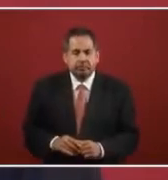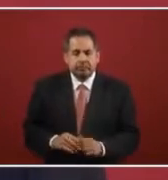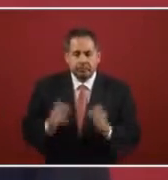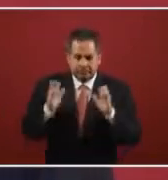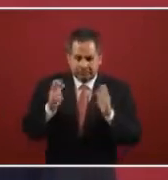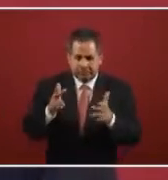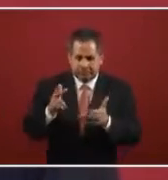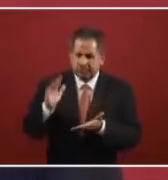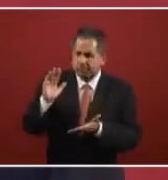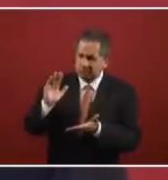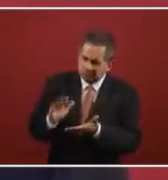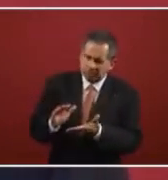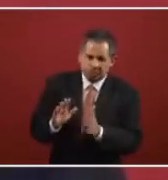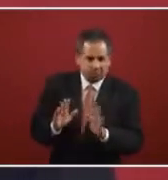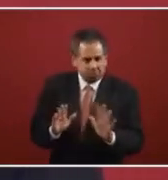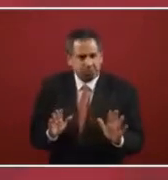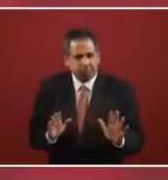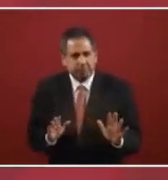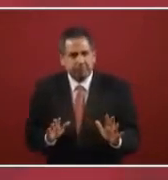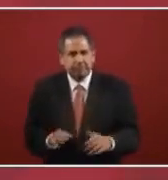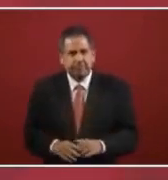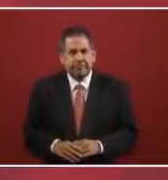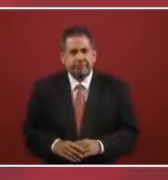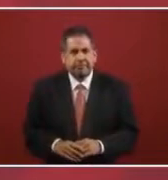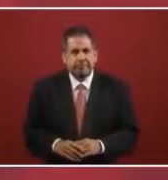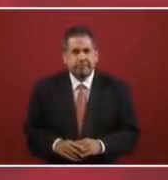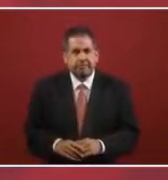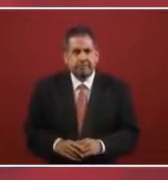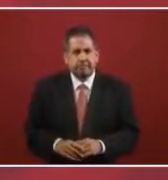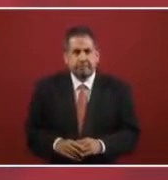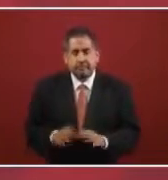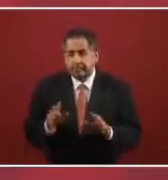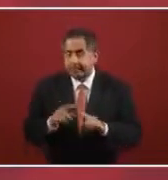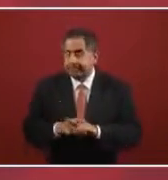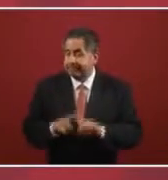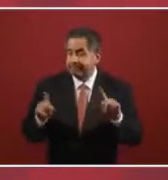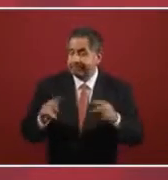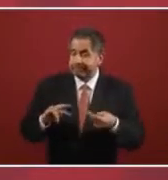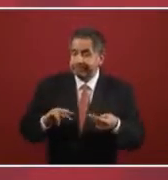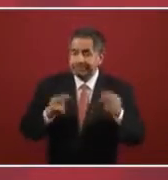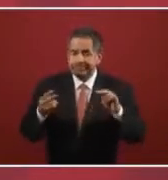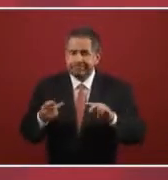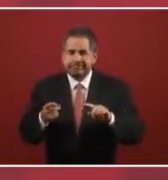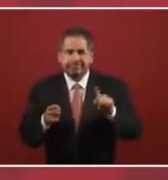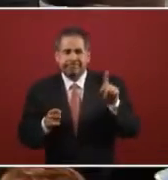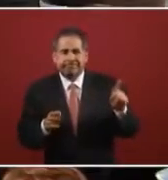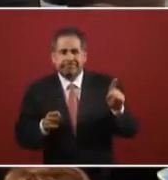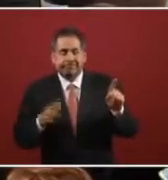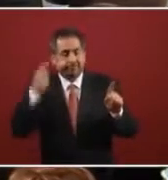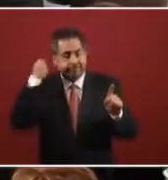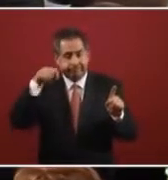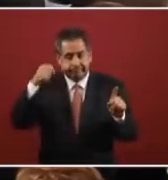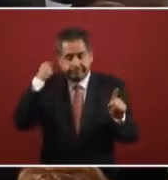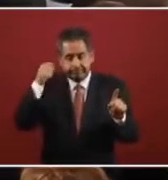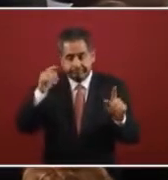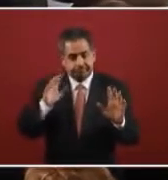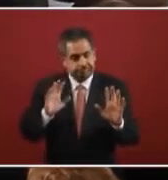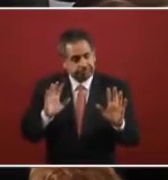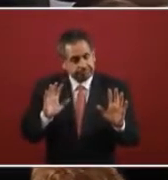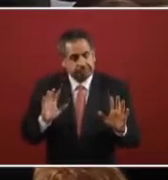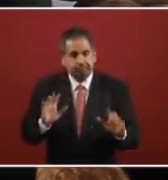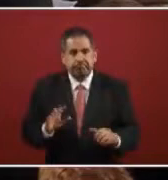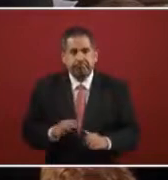Chiapas, baja incidencia delictiva. so No así, so it has lowered the Tabasco, situation